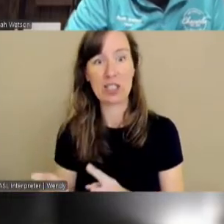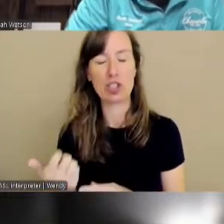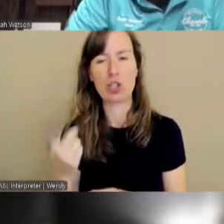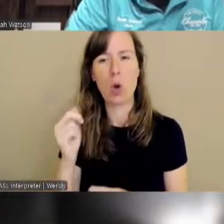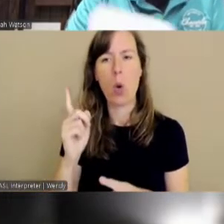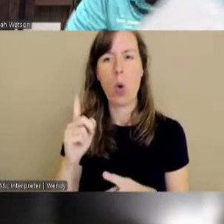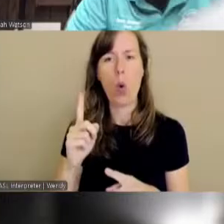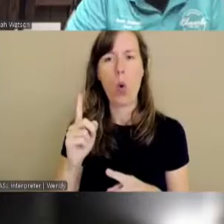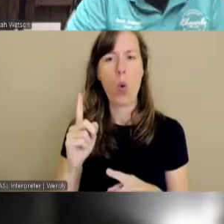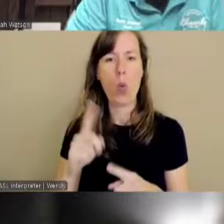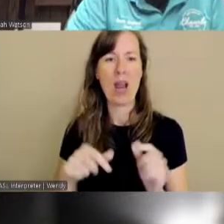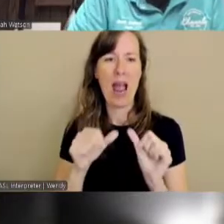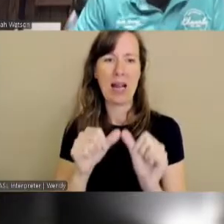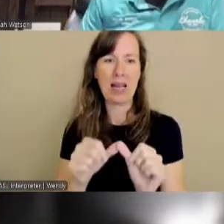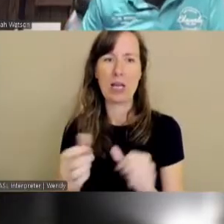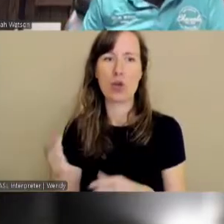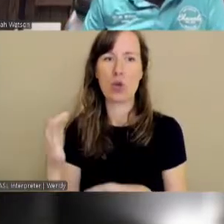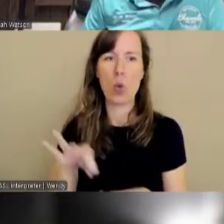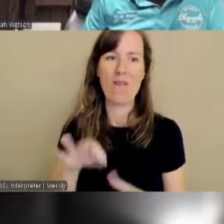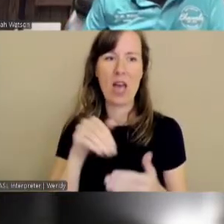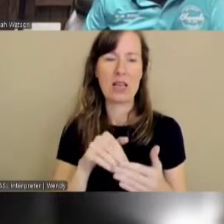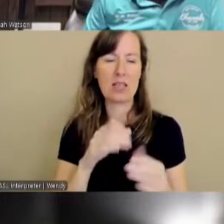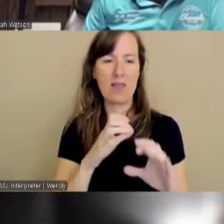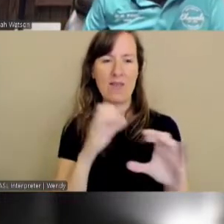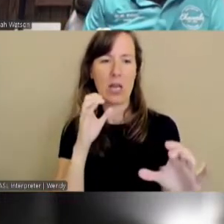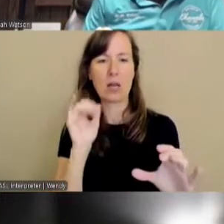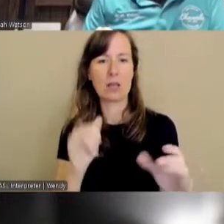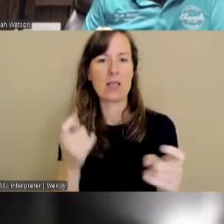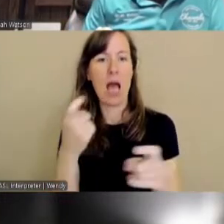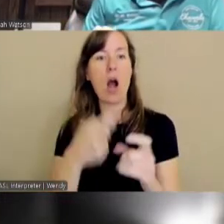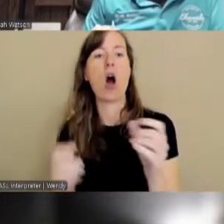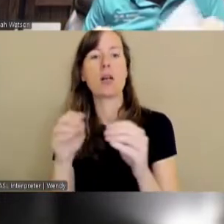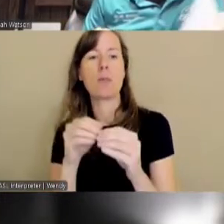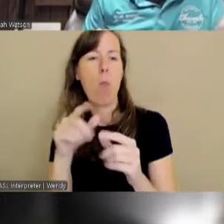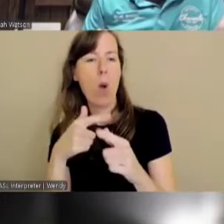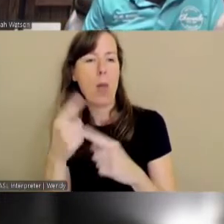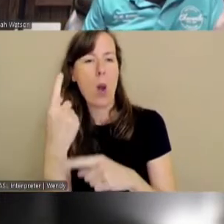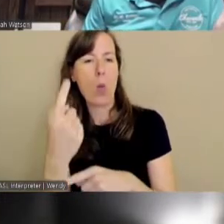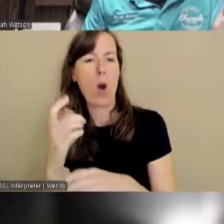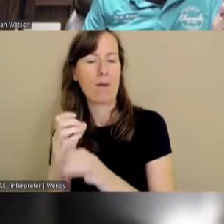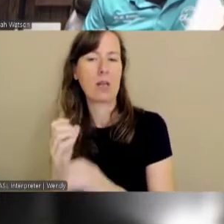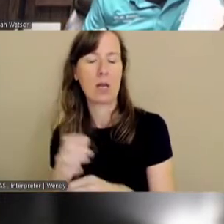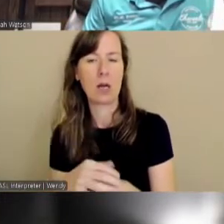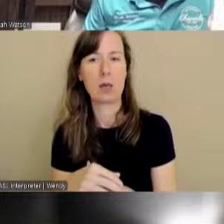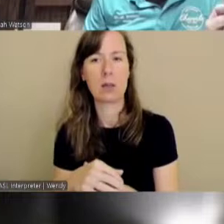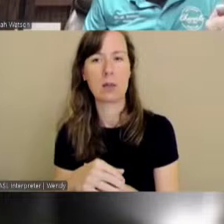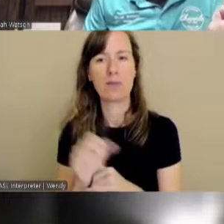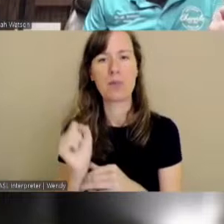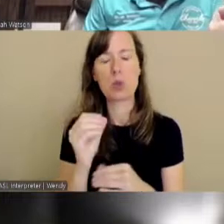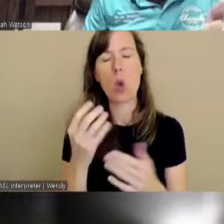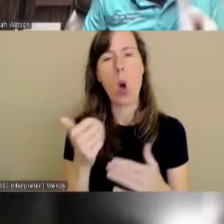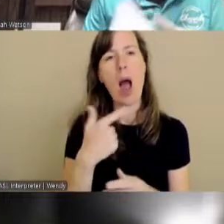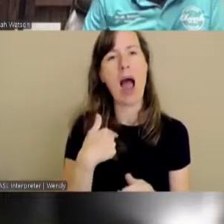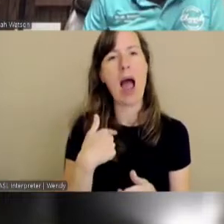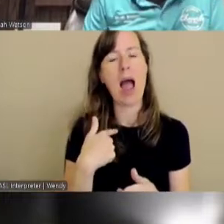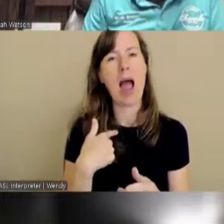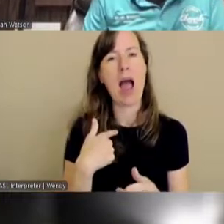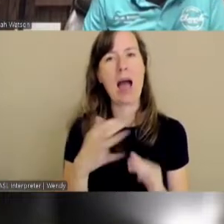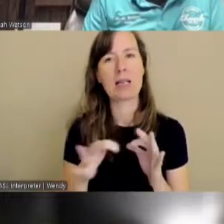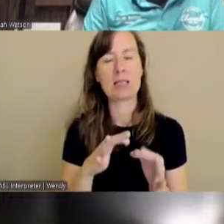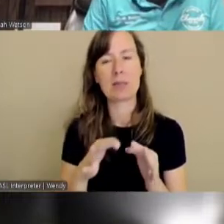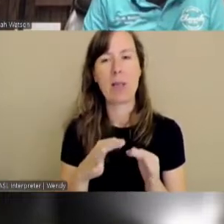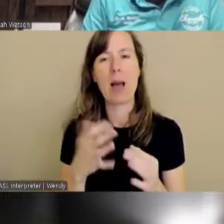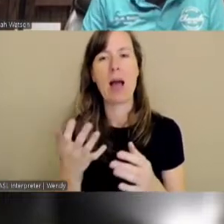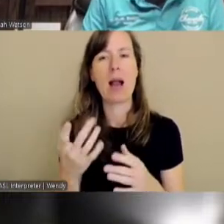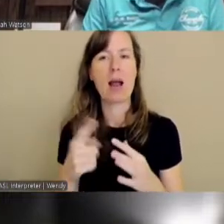that's going to cost more than one vehicle. So I think that, you know, as I indicated at the very